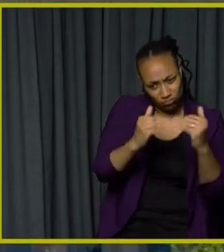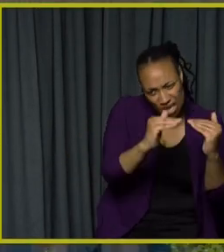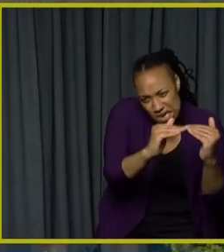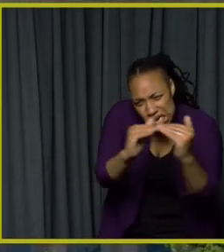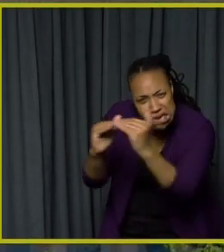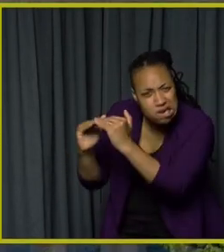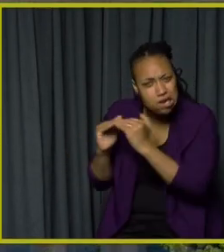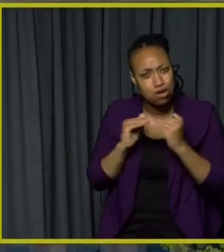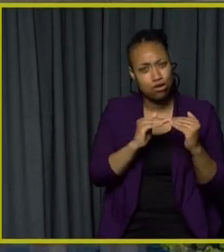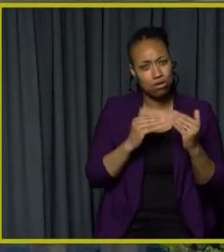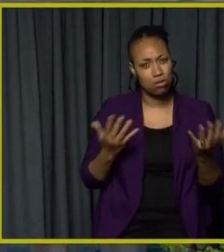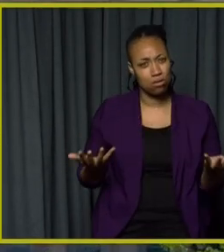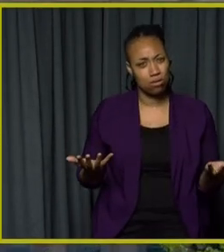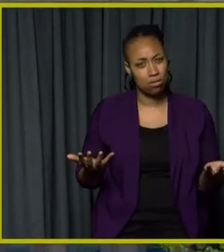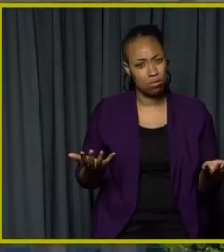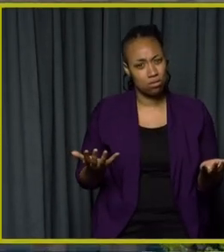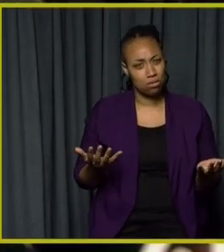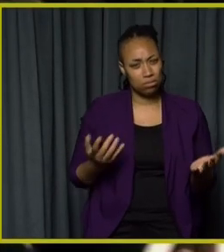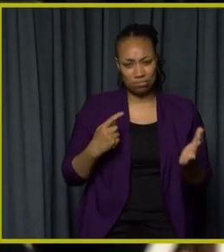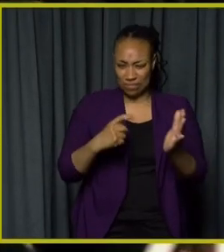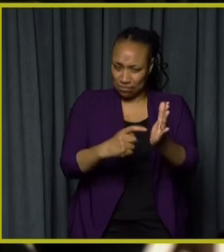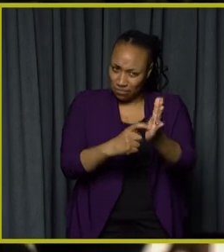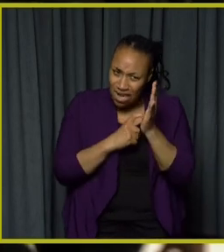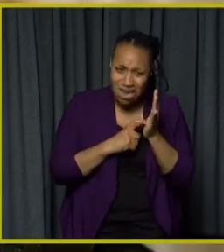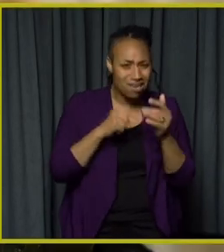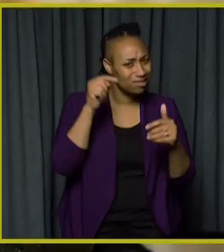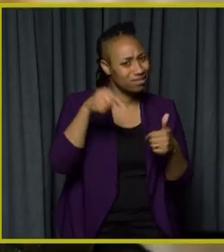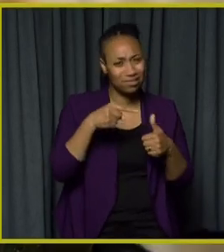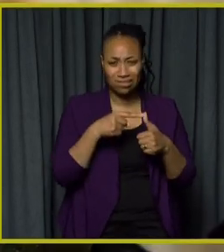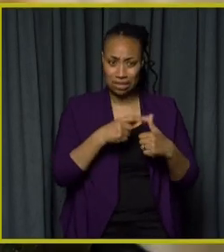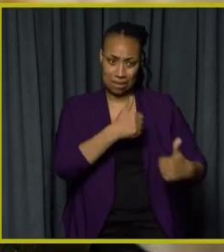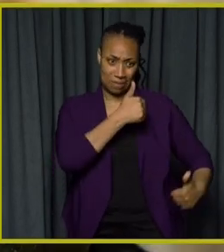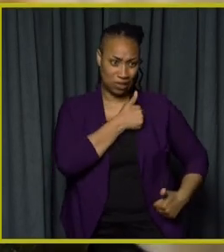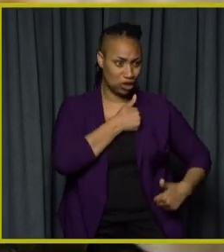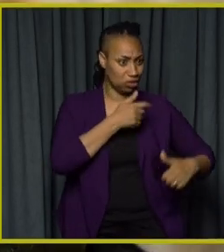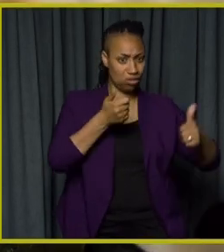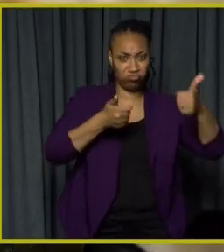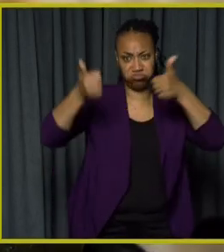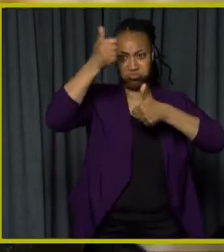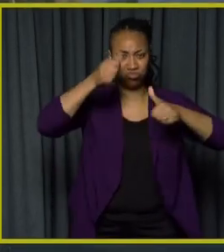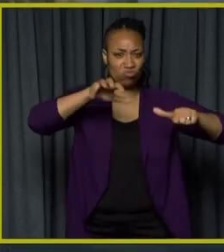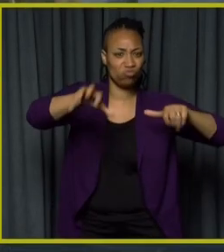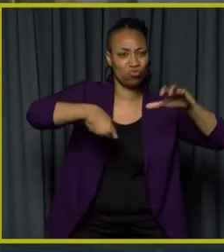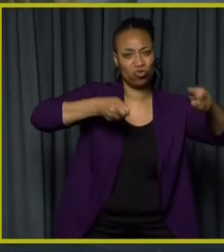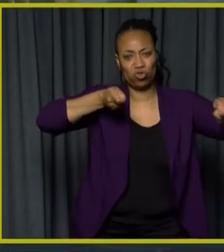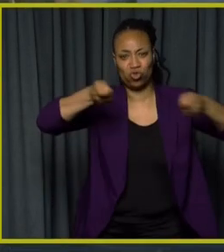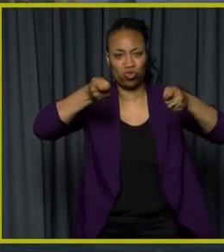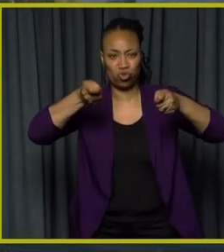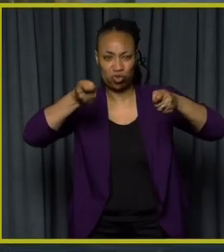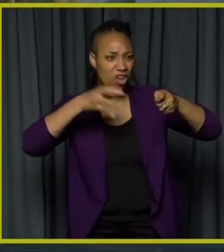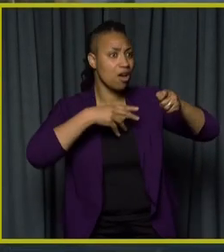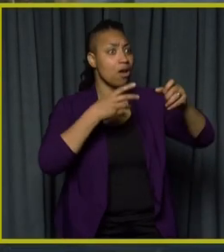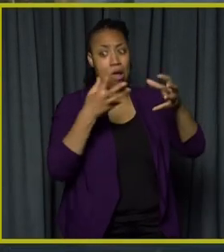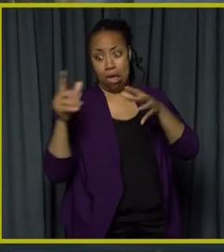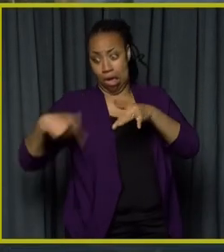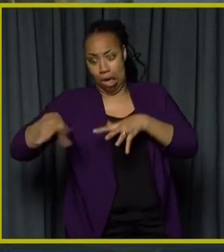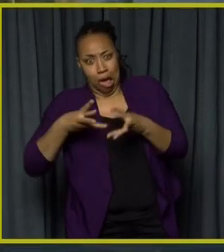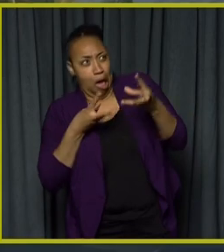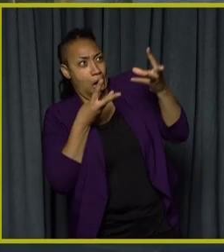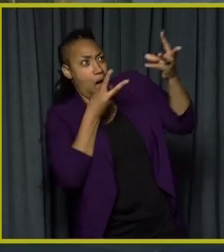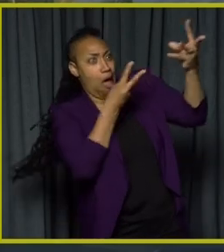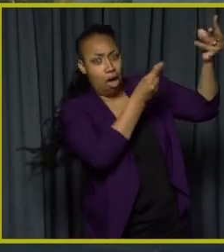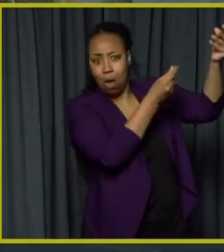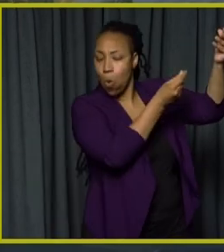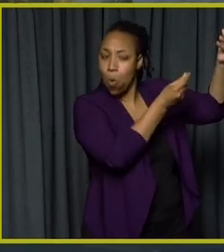We demand an end to military aggression and warmongering. We demand a stop